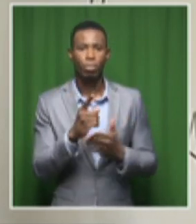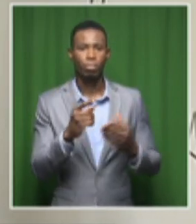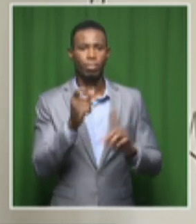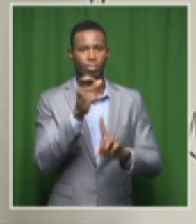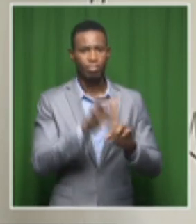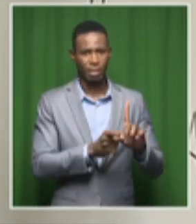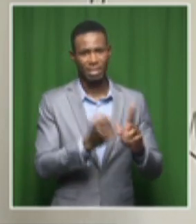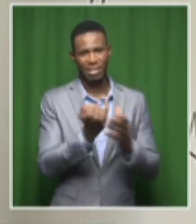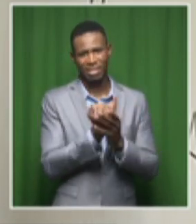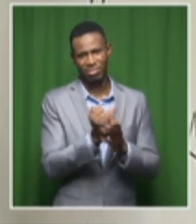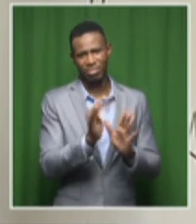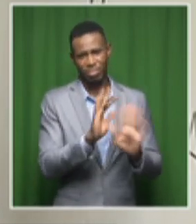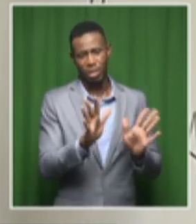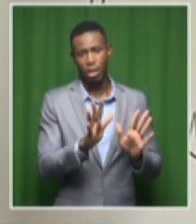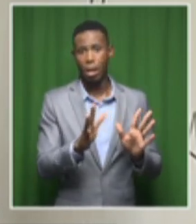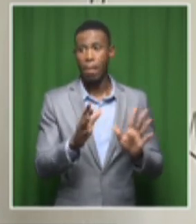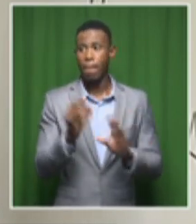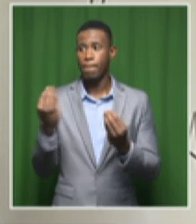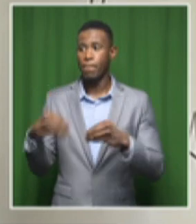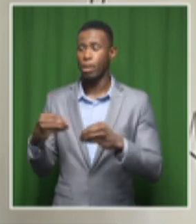have to pay for it. So it costs about